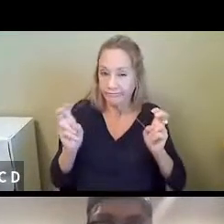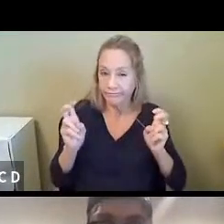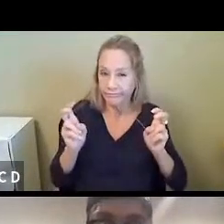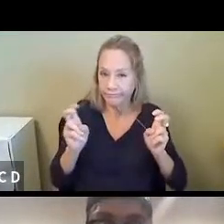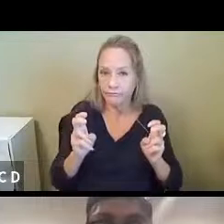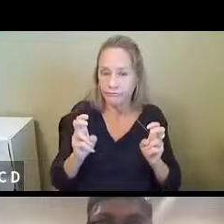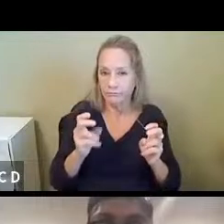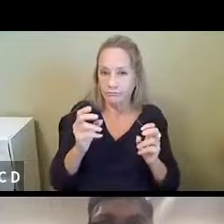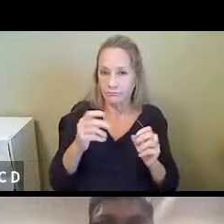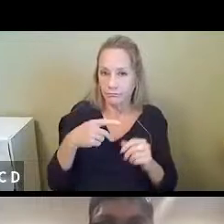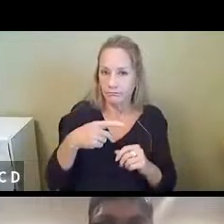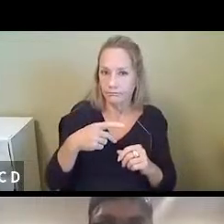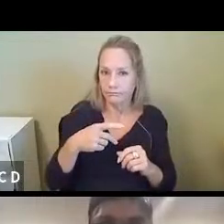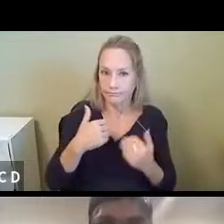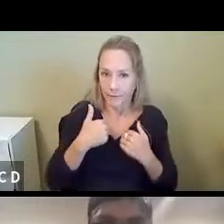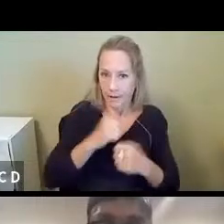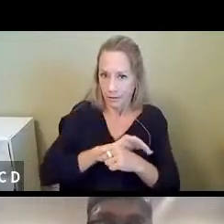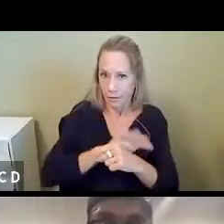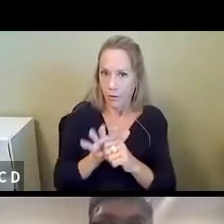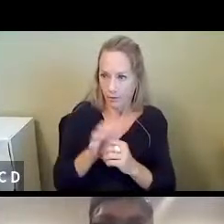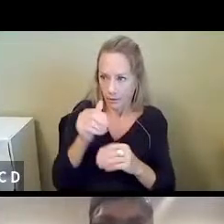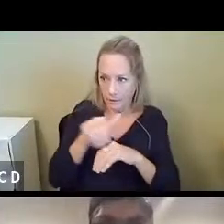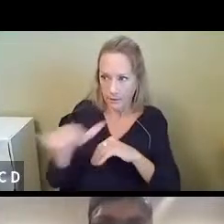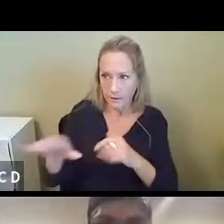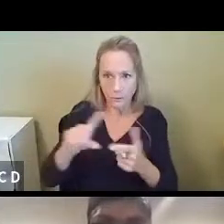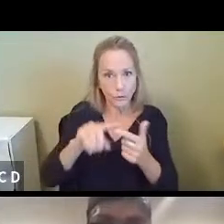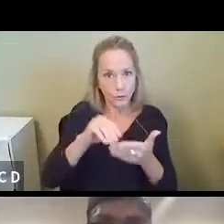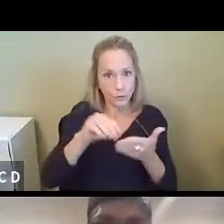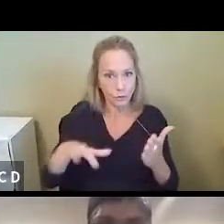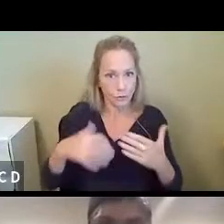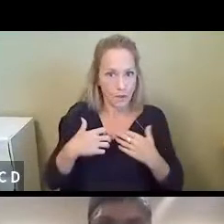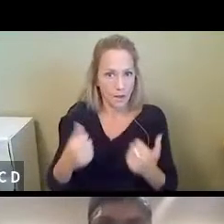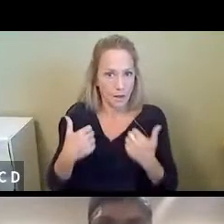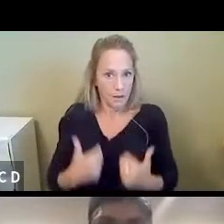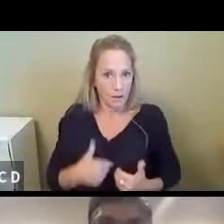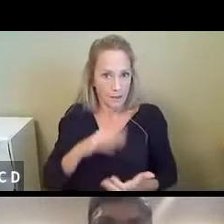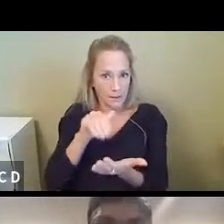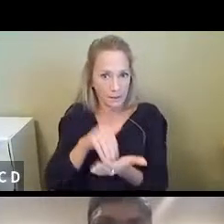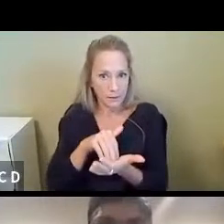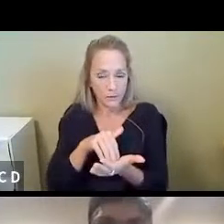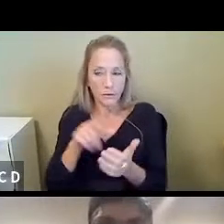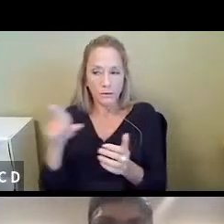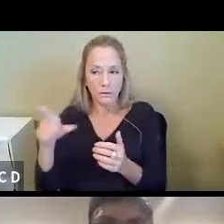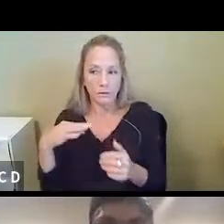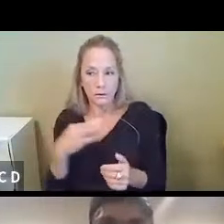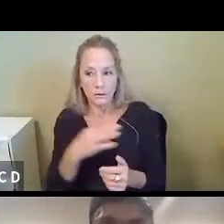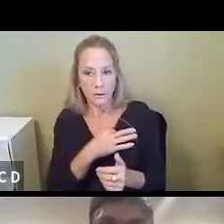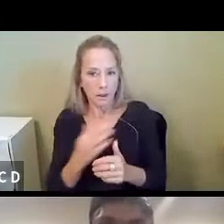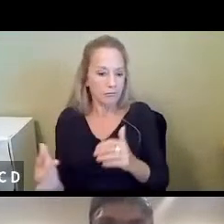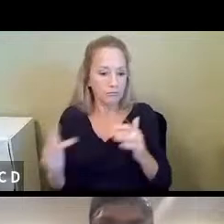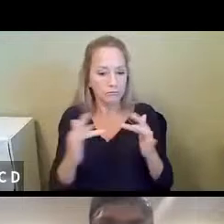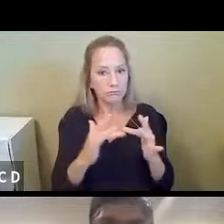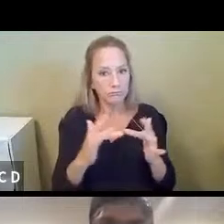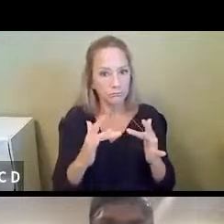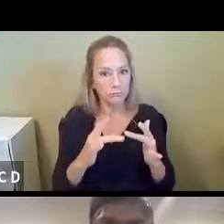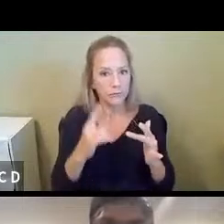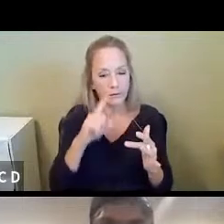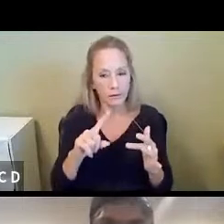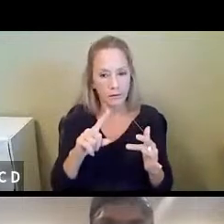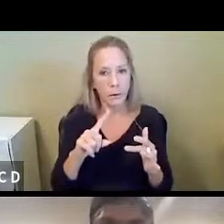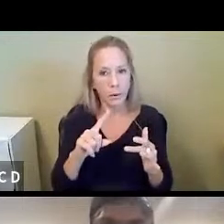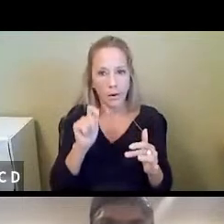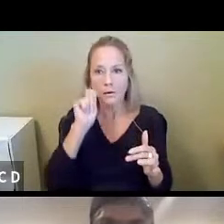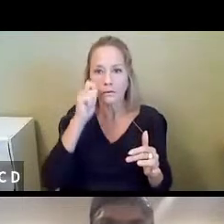positive to the Student Health Center for follow-up, and staff there are getting in touch with the individuals to then do the PCR test, the